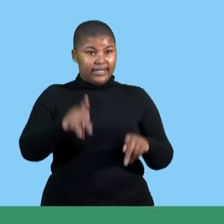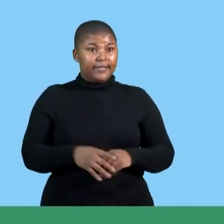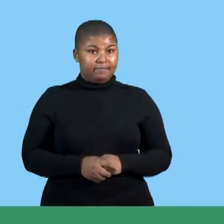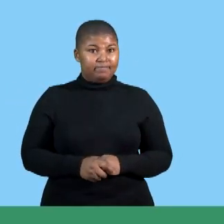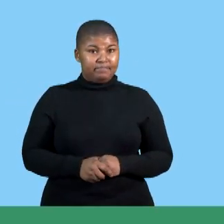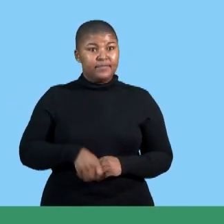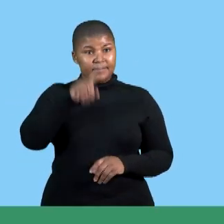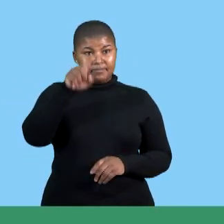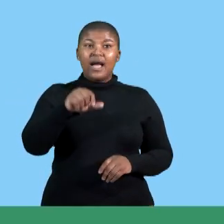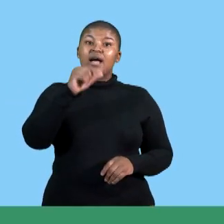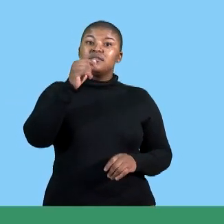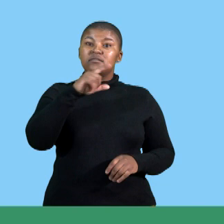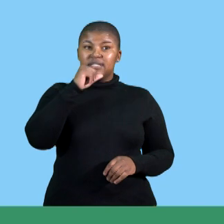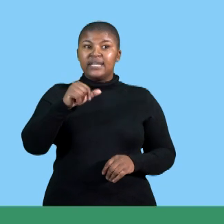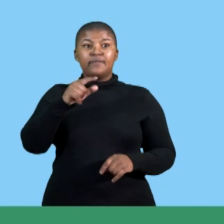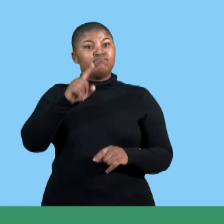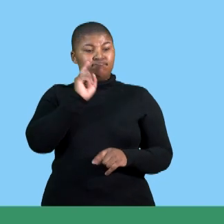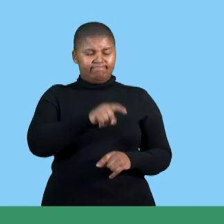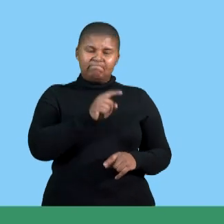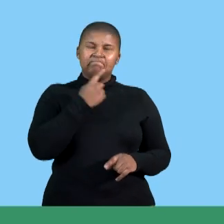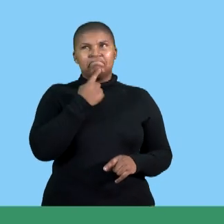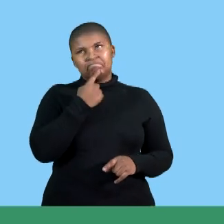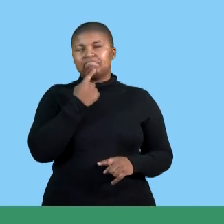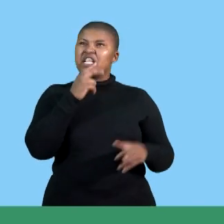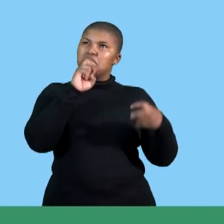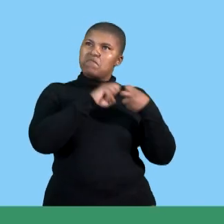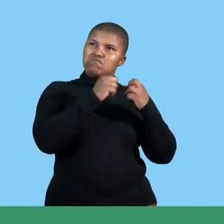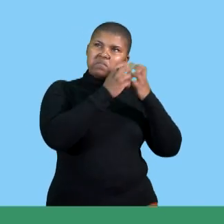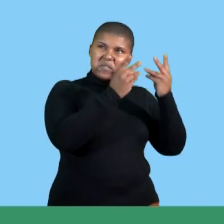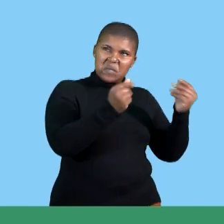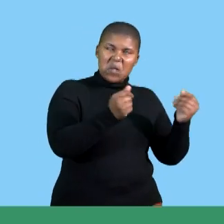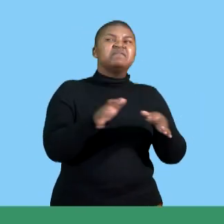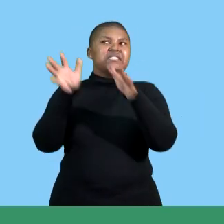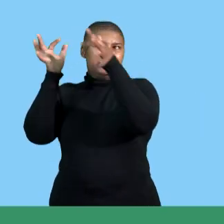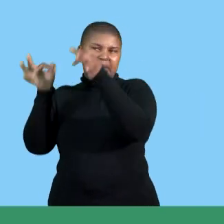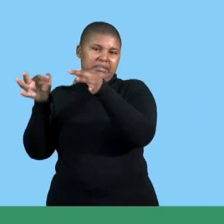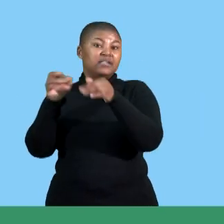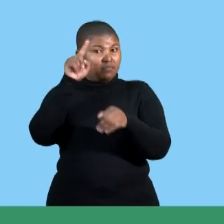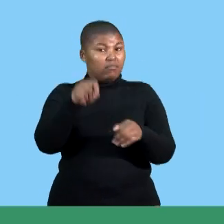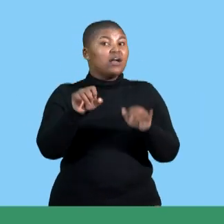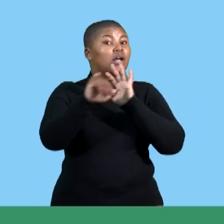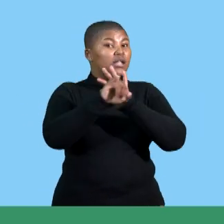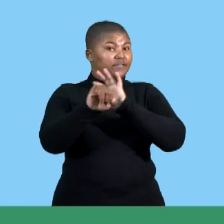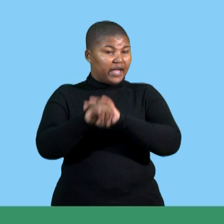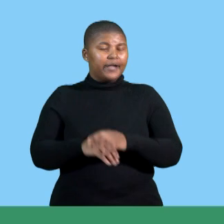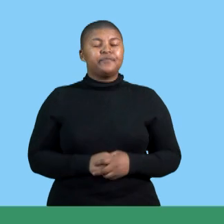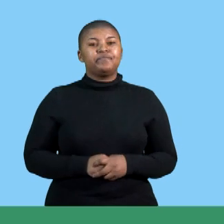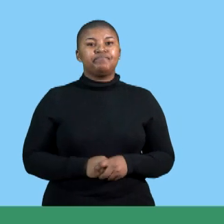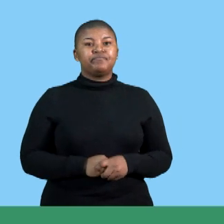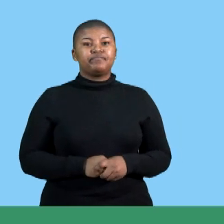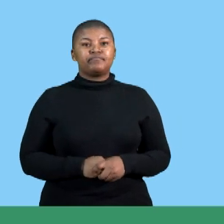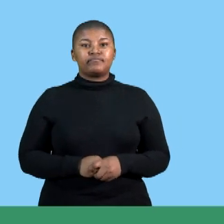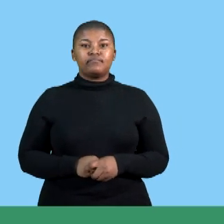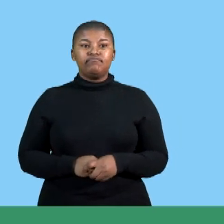answers. So you need to state whether this is a decision making or it's a problem solving. Right. Secondly, it is